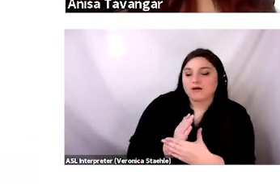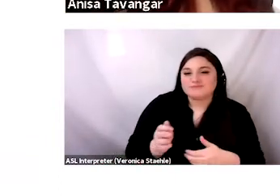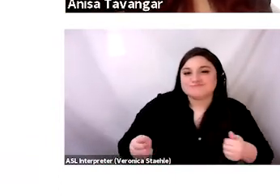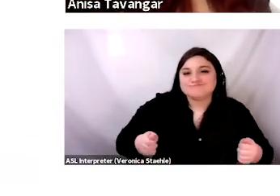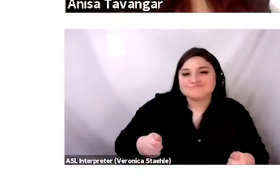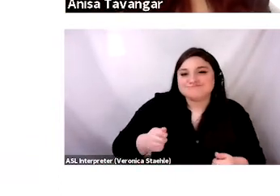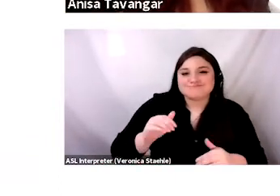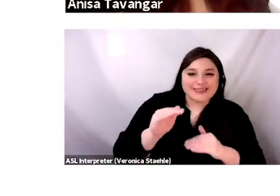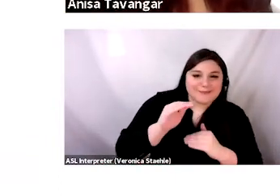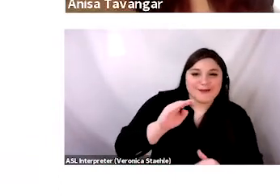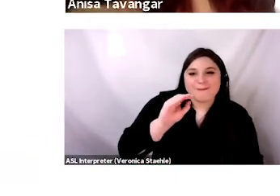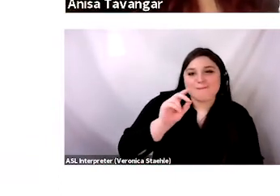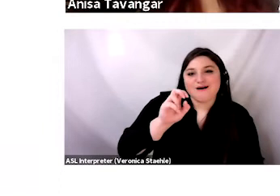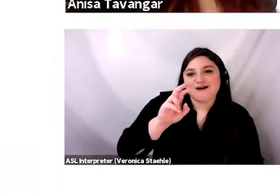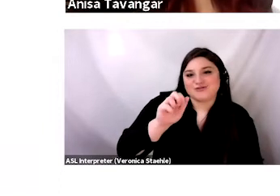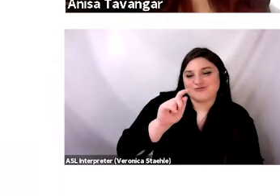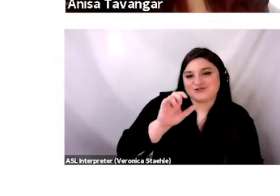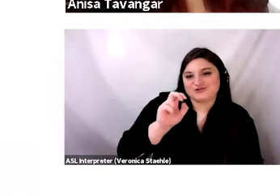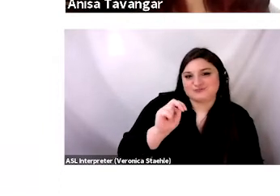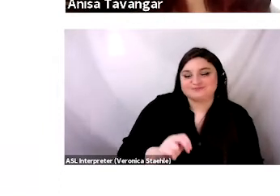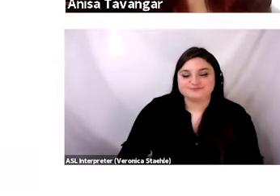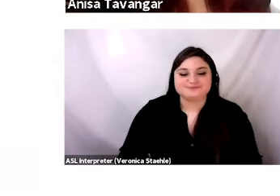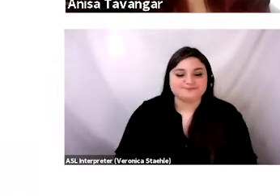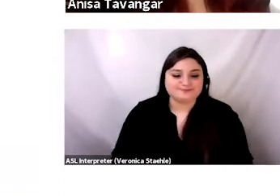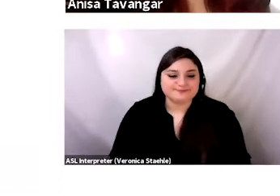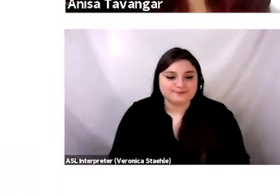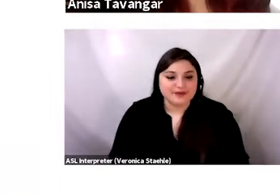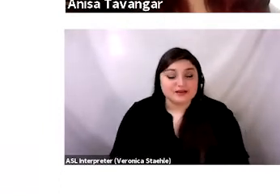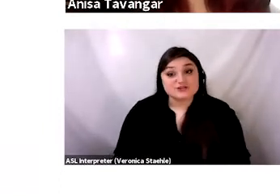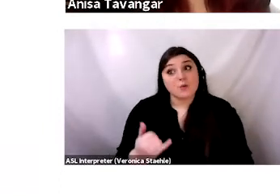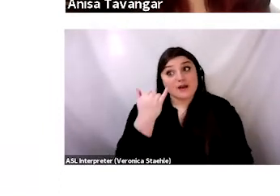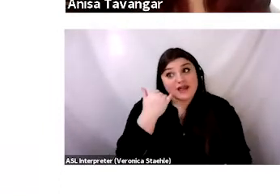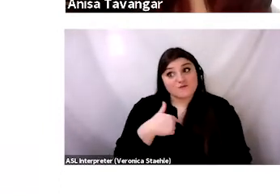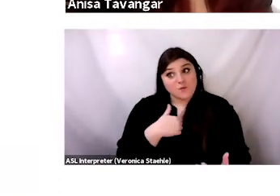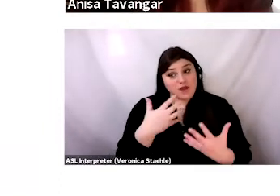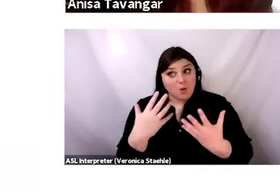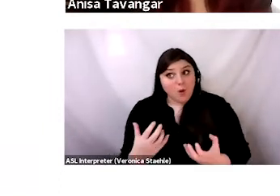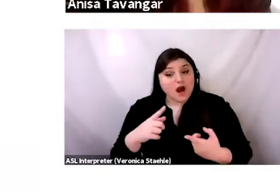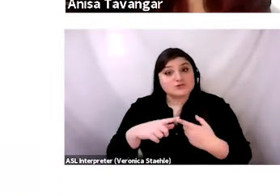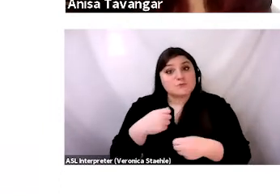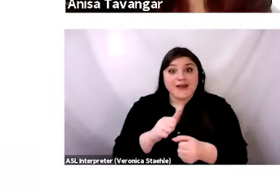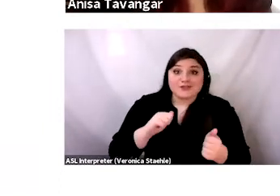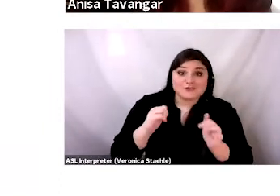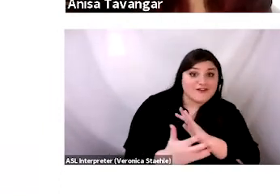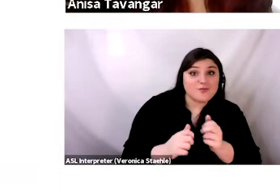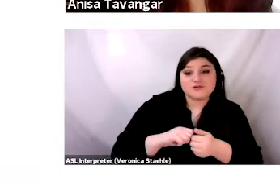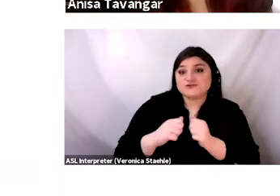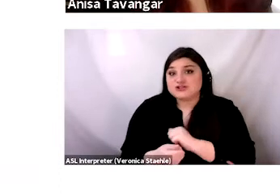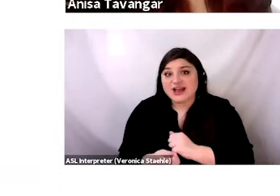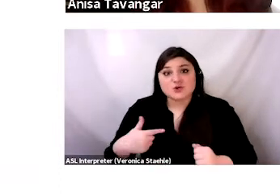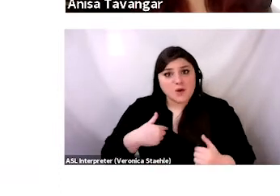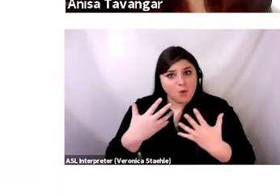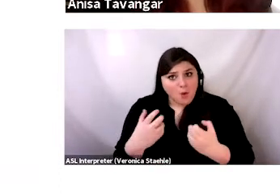So then the question that it brings us to is, well, then what can we do? What can we as individual people